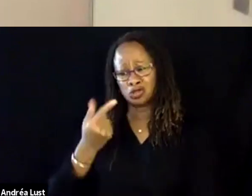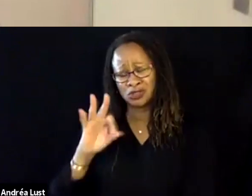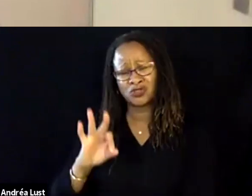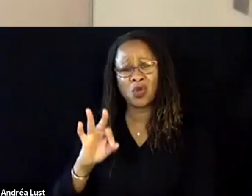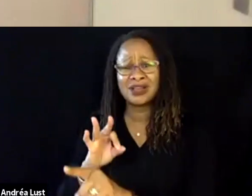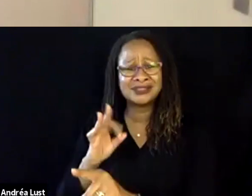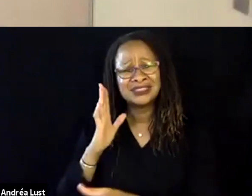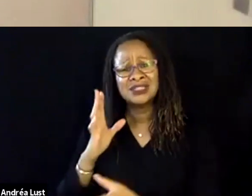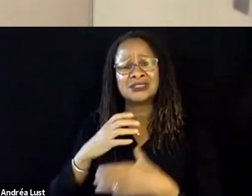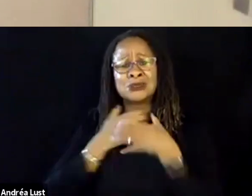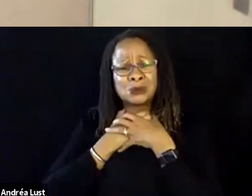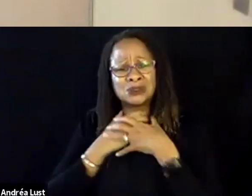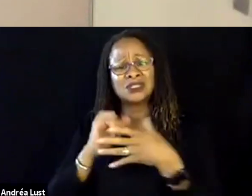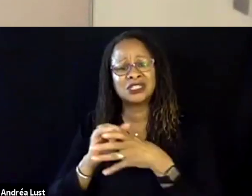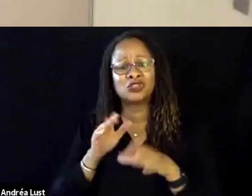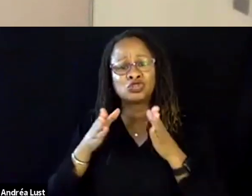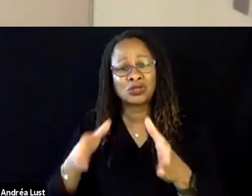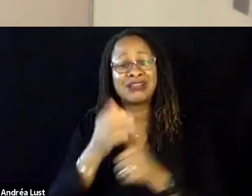streets. Everybody,